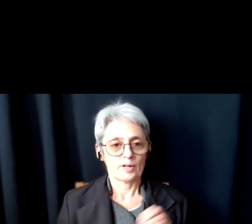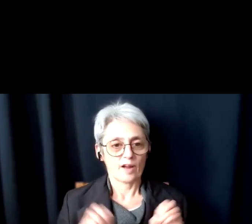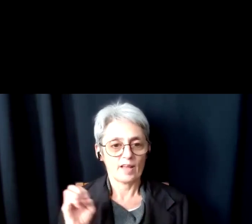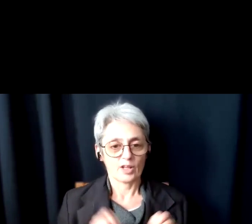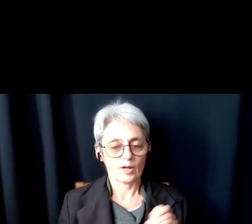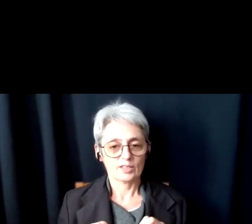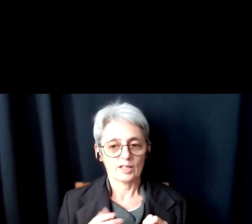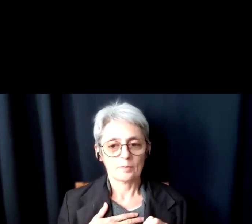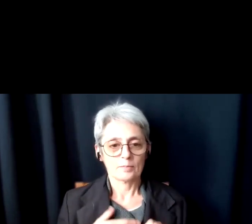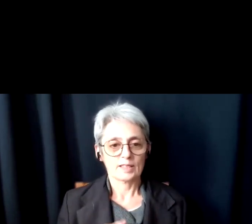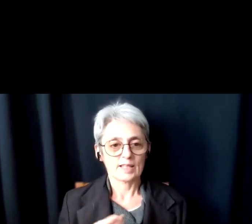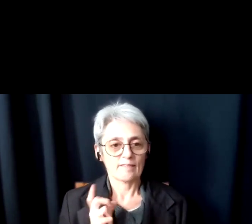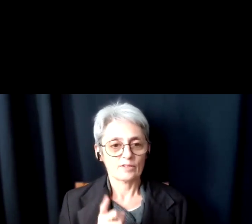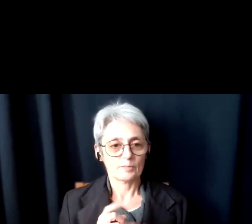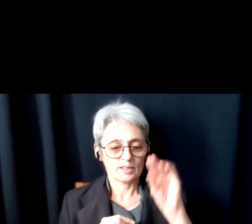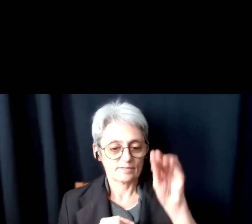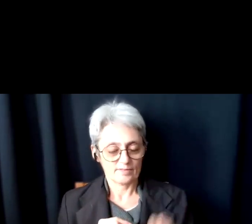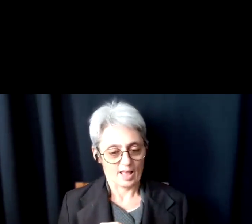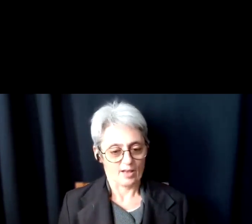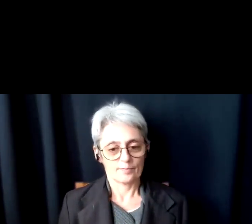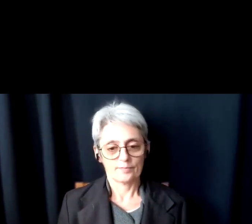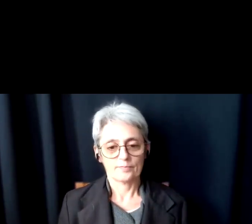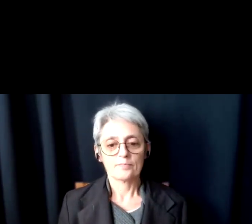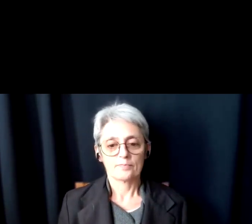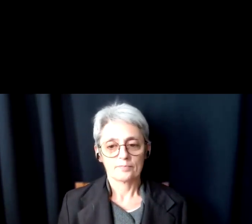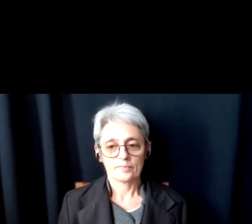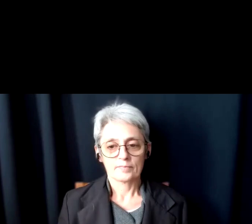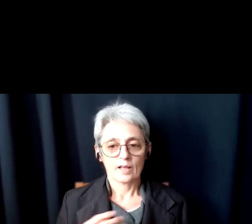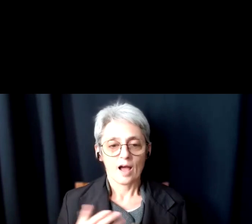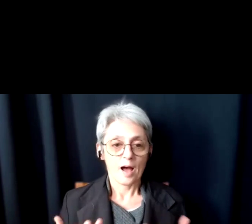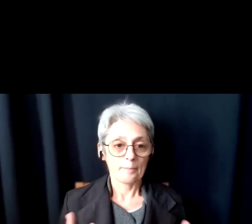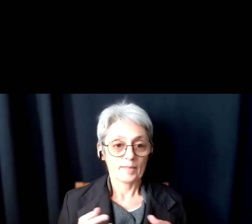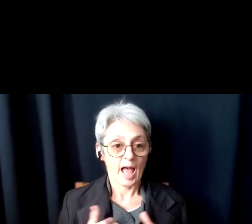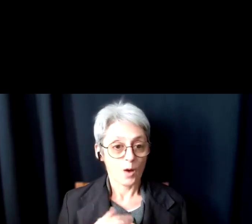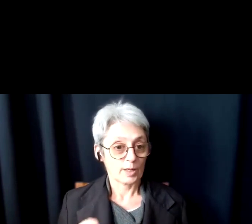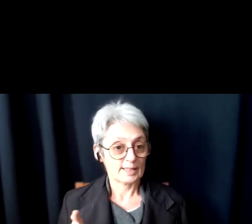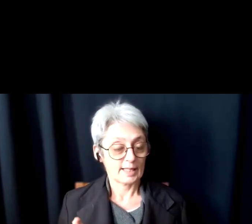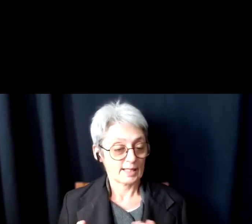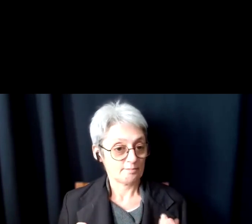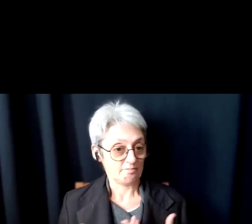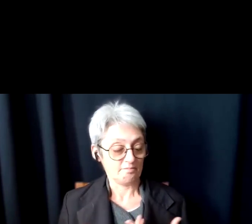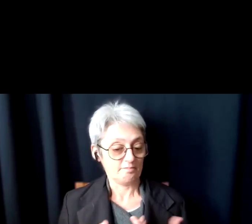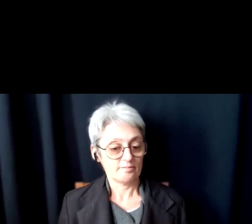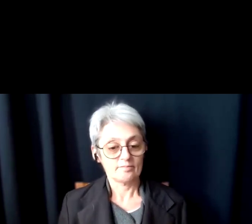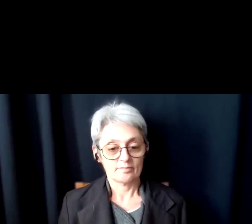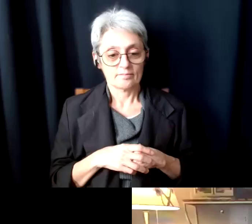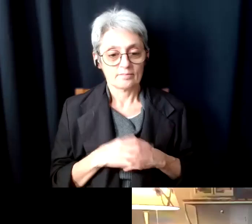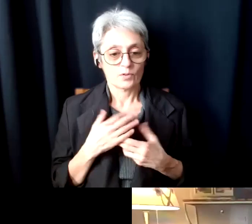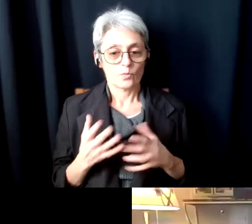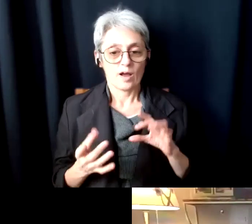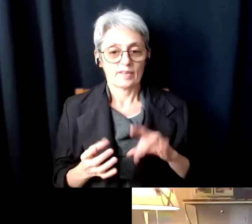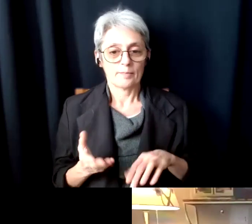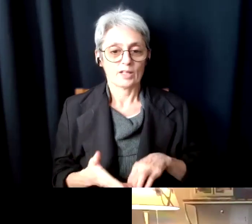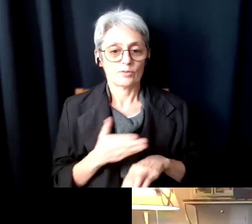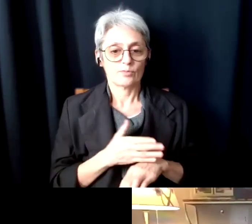you'll take a couple of minutes and let us know how you thought we did. We're always looking for feedback to constantly improve the work that we do